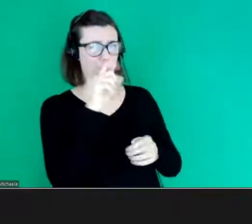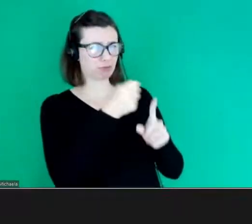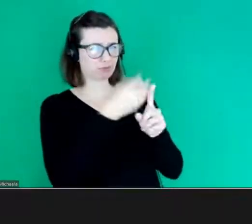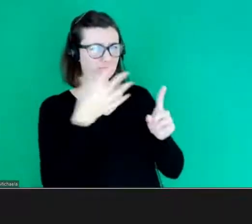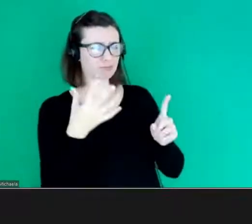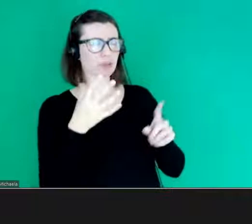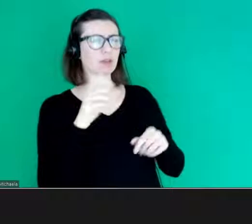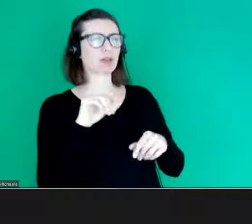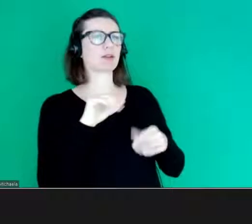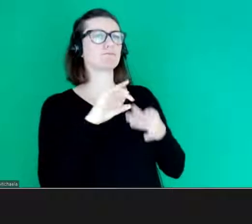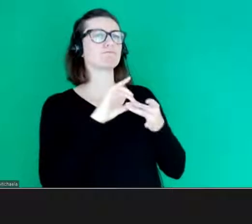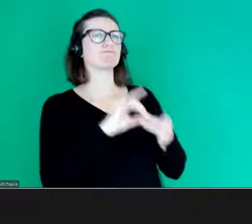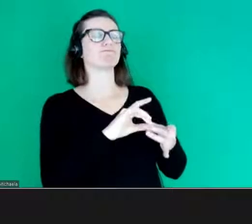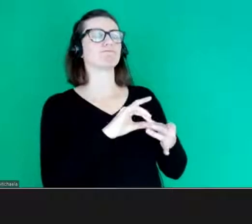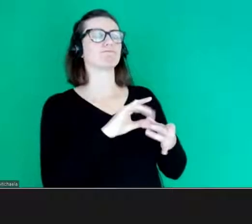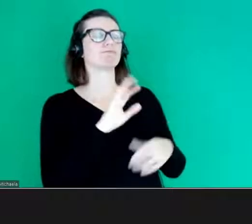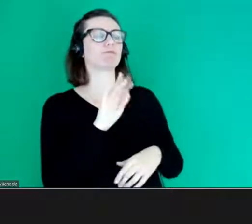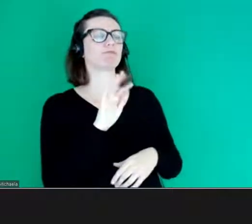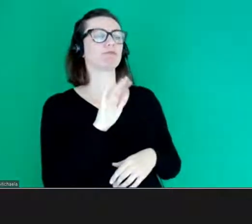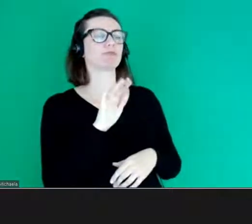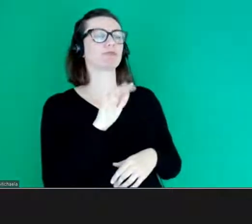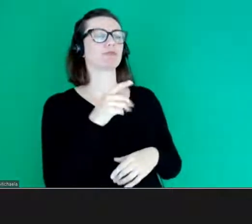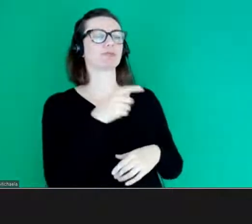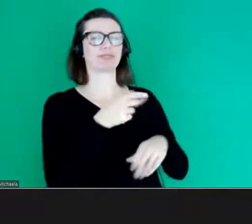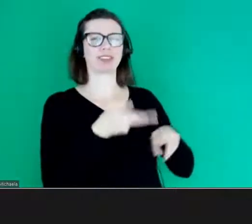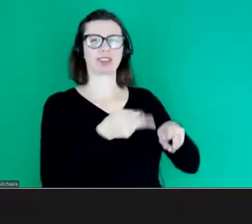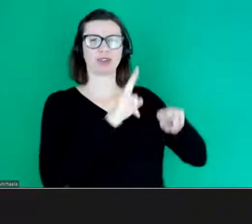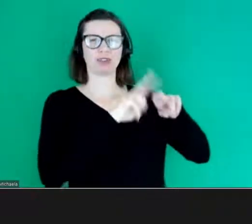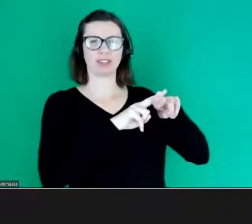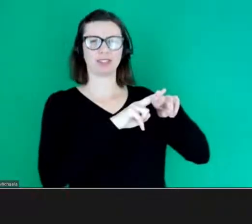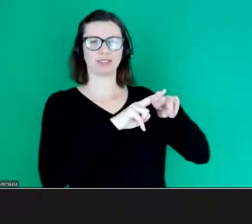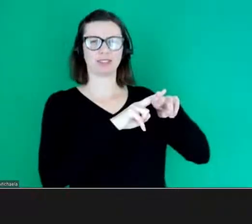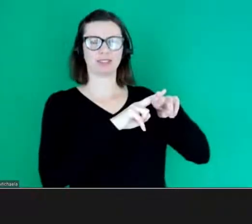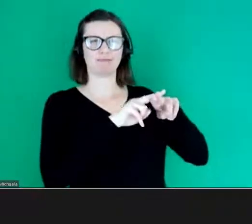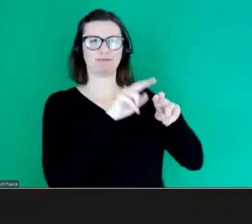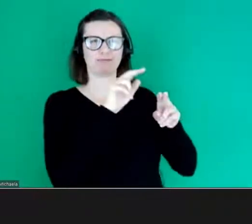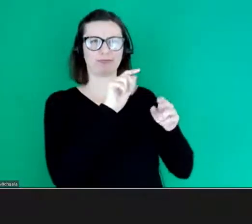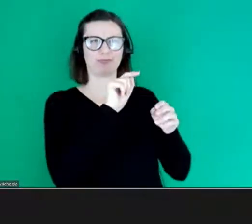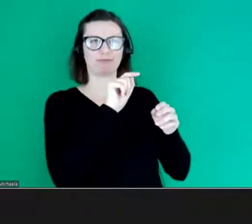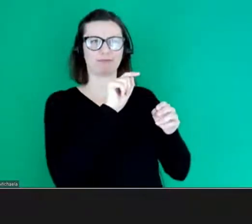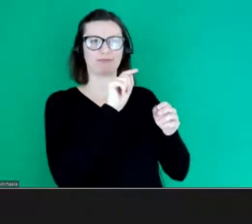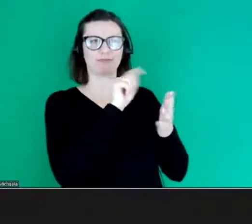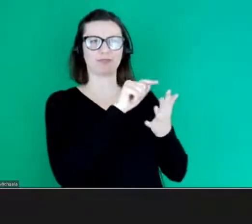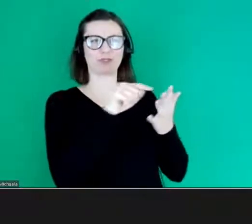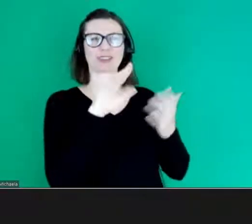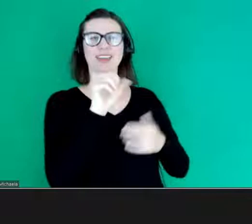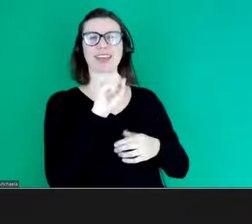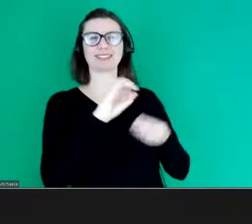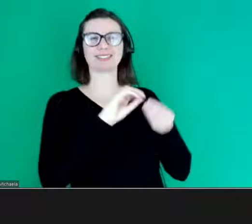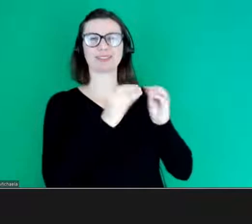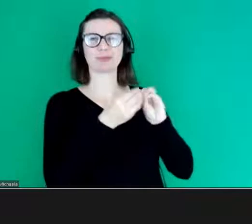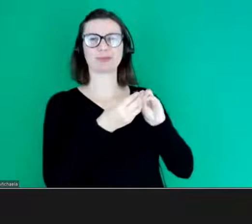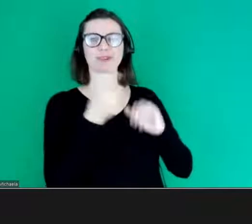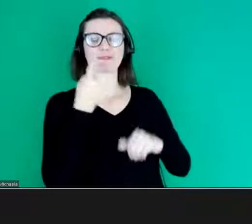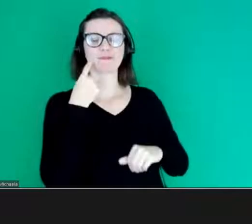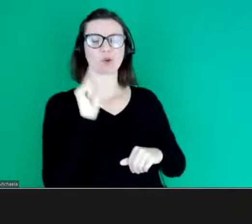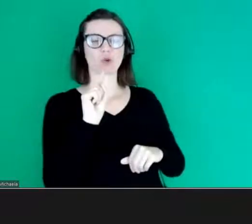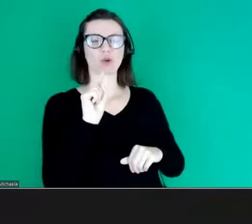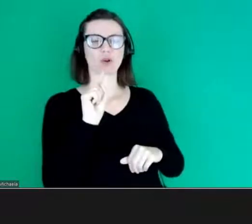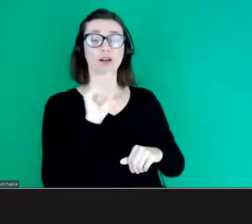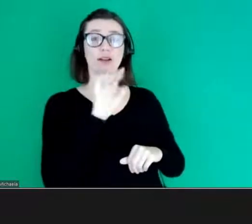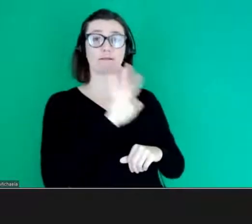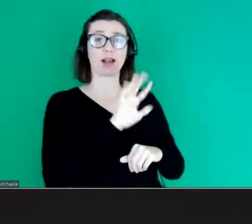about the increase in those case numbers for 5